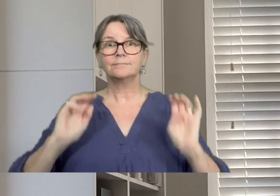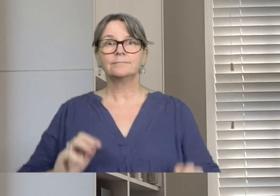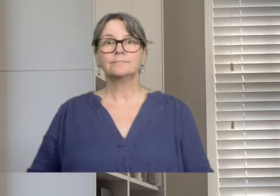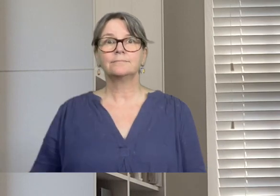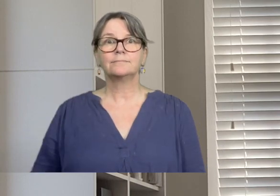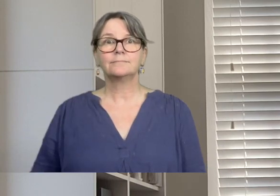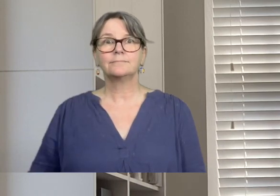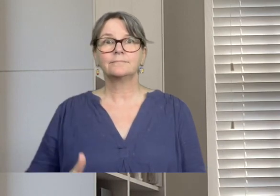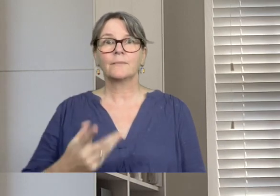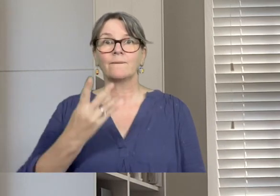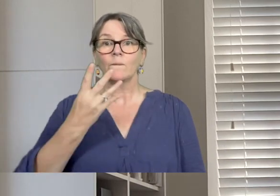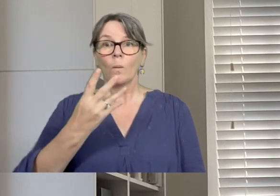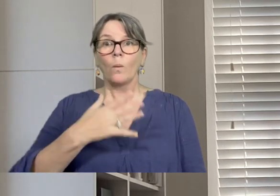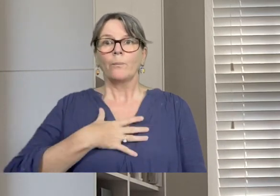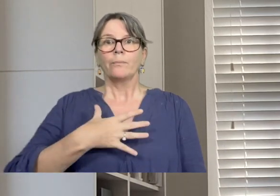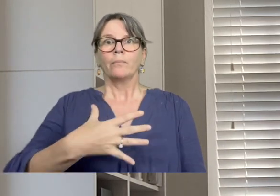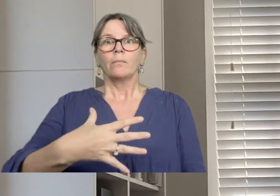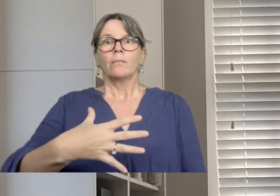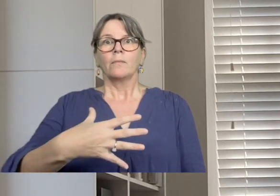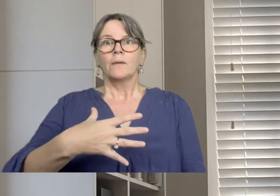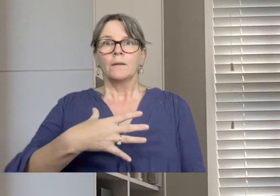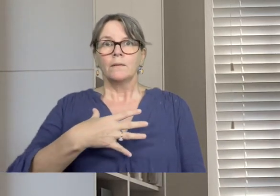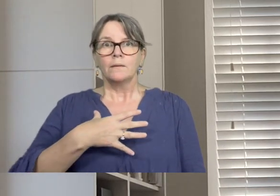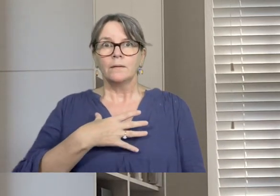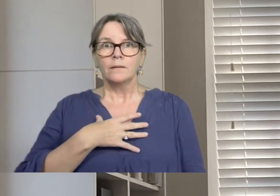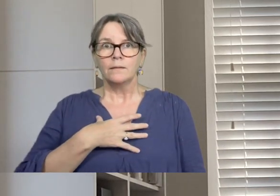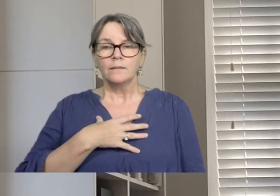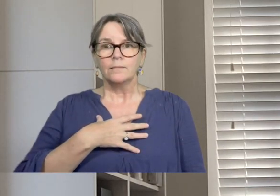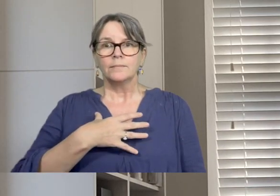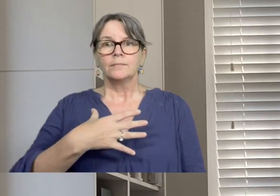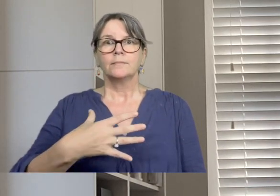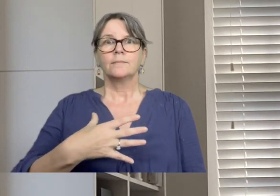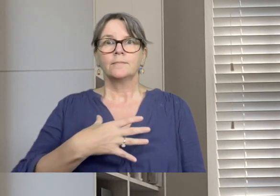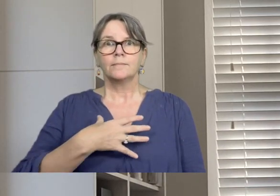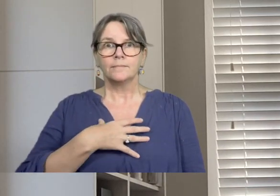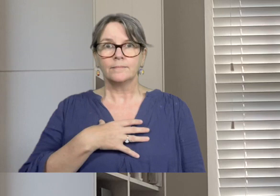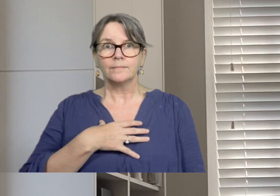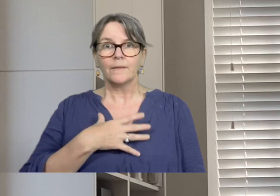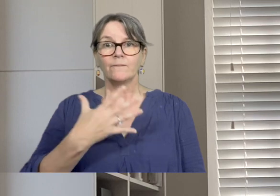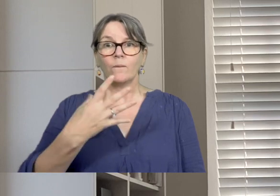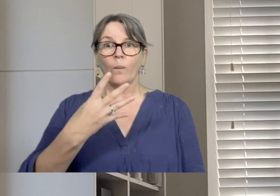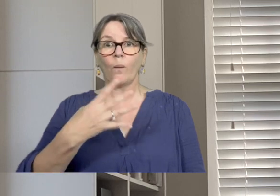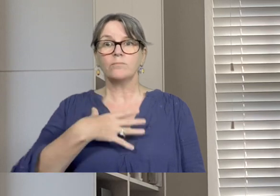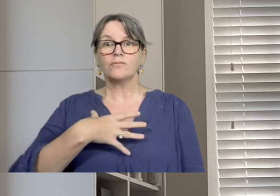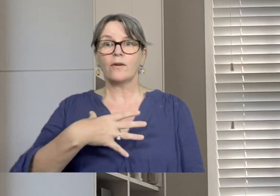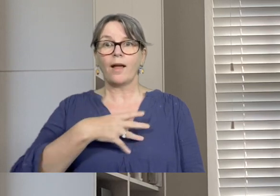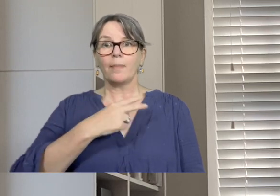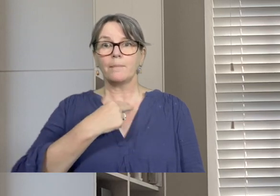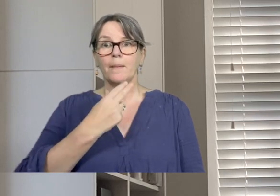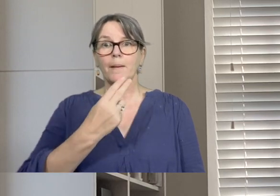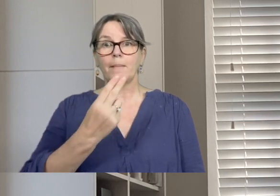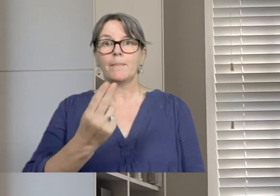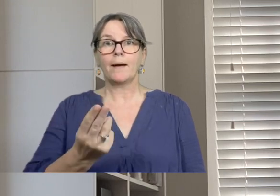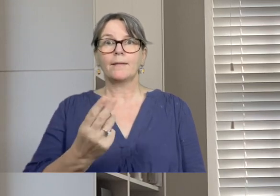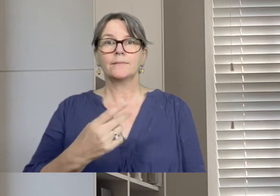bit like us doing in 4 breaths before, we can do 4 breaths back. It's same on the way up. Breath in. You can